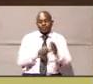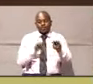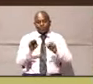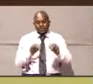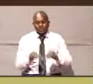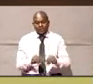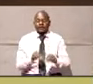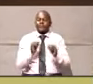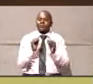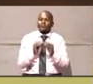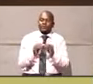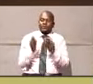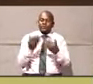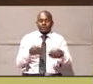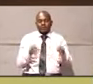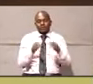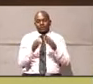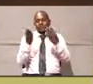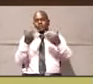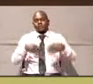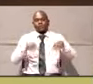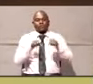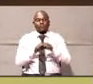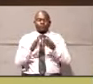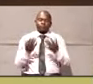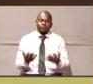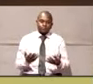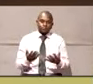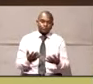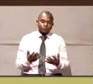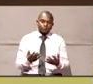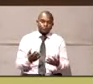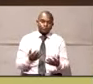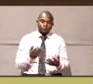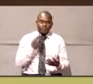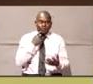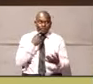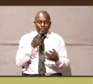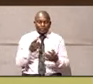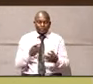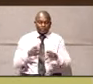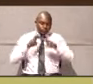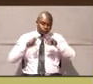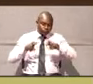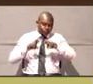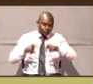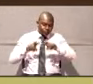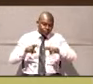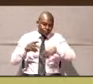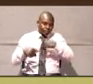sitting up in the consent, and then we deal with the positive motive.